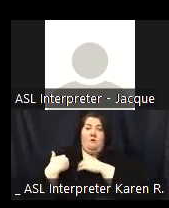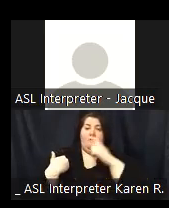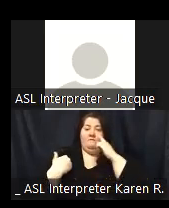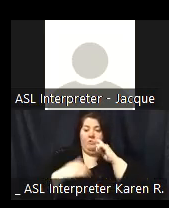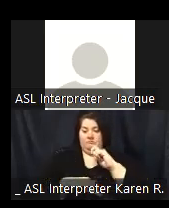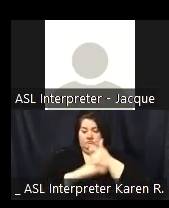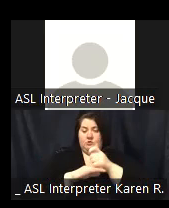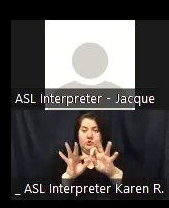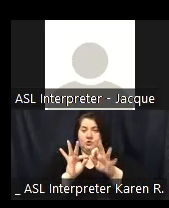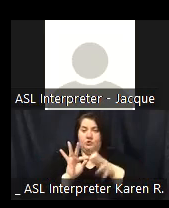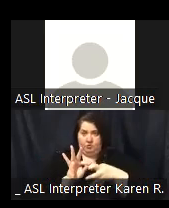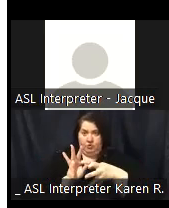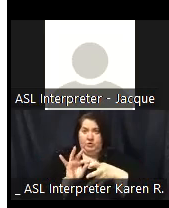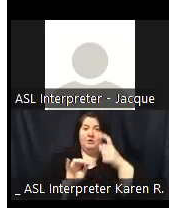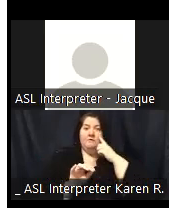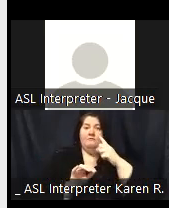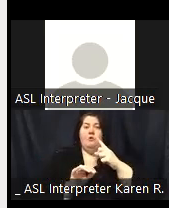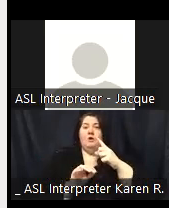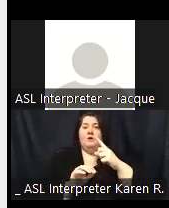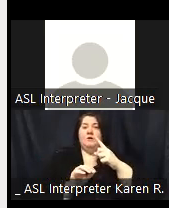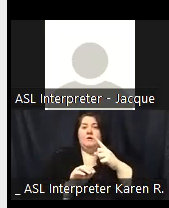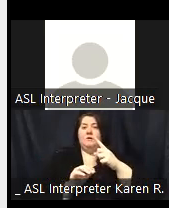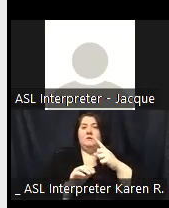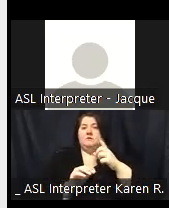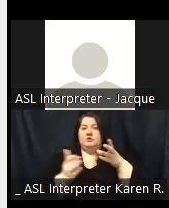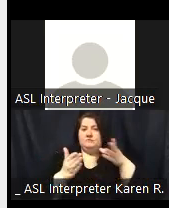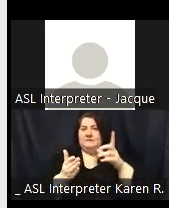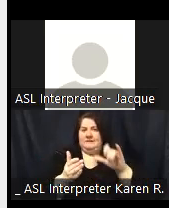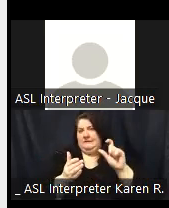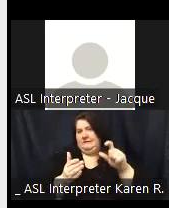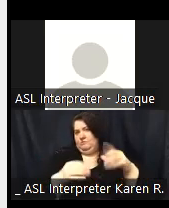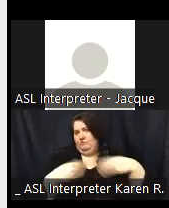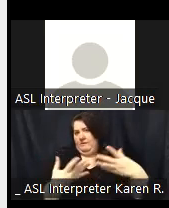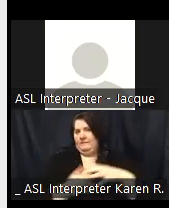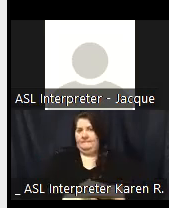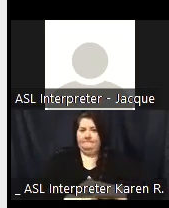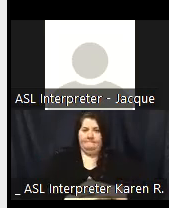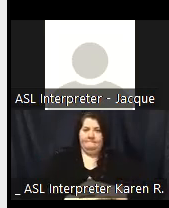arranging interpreters for the services that they provide.